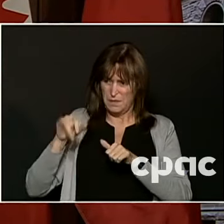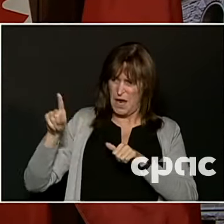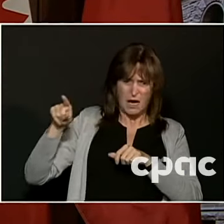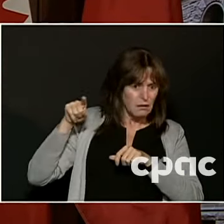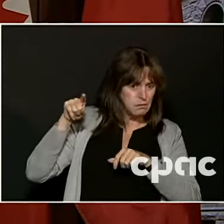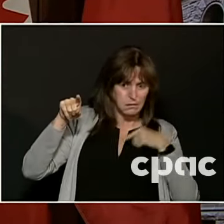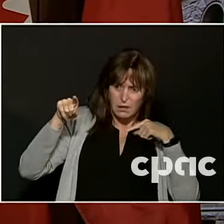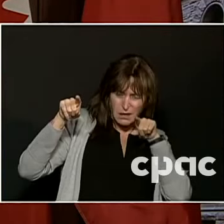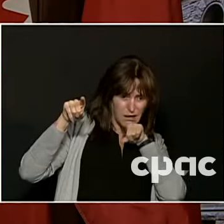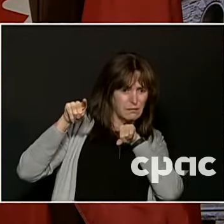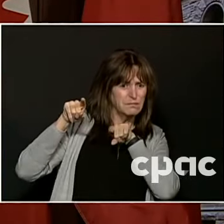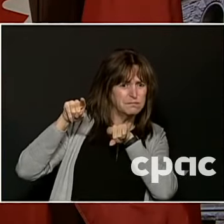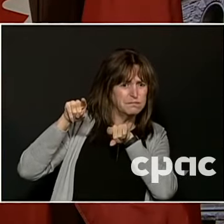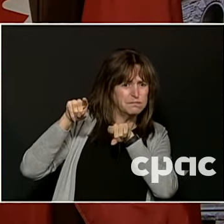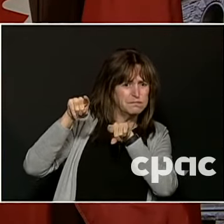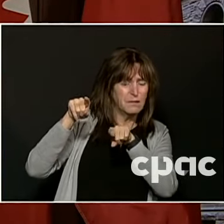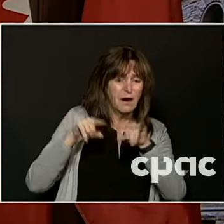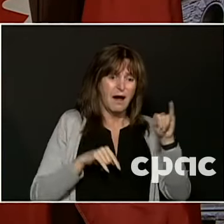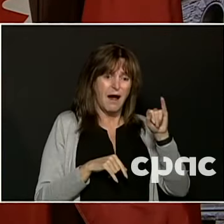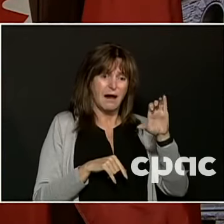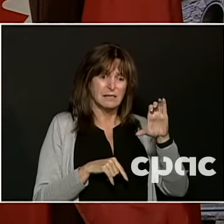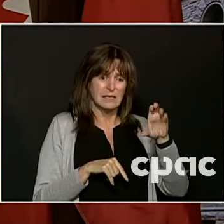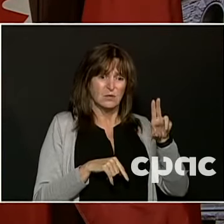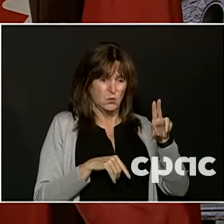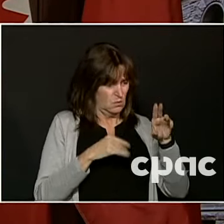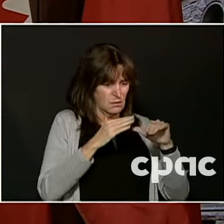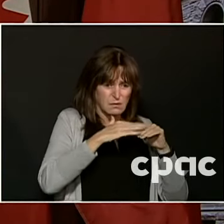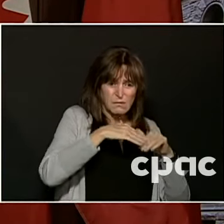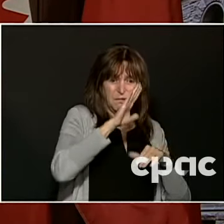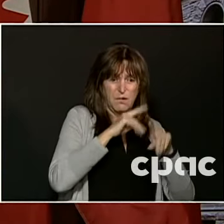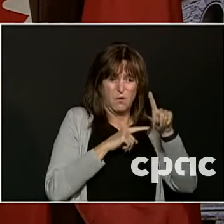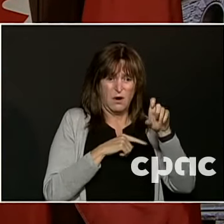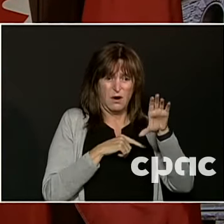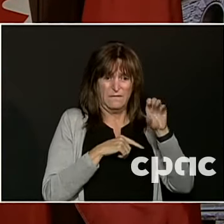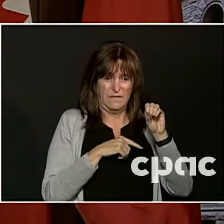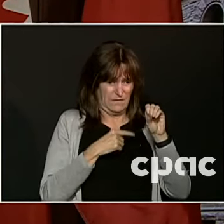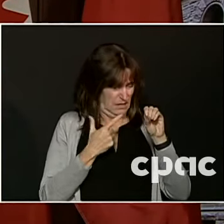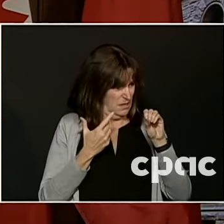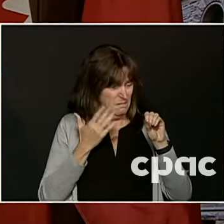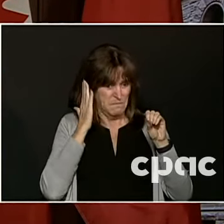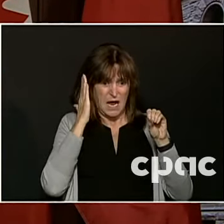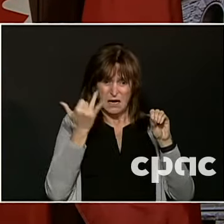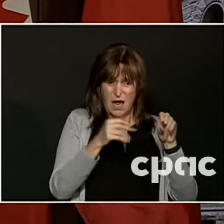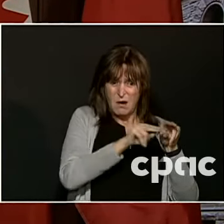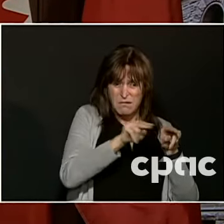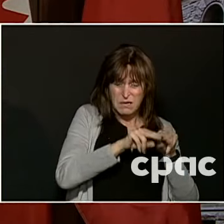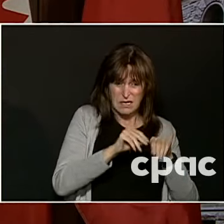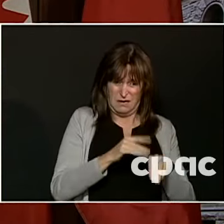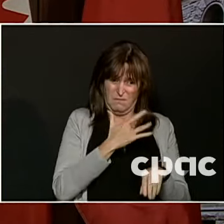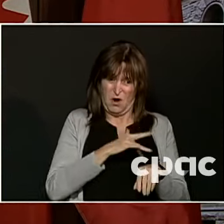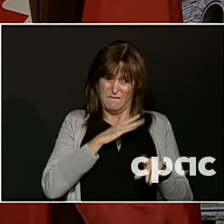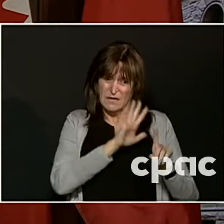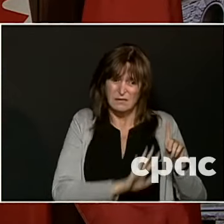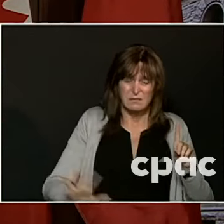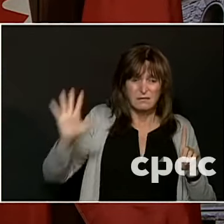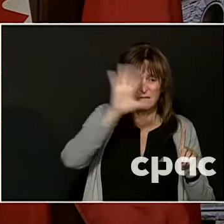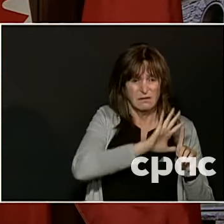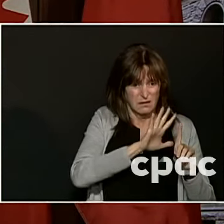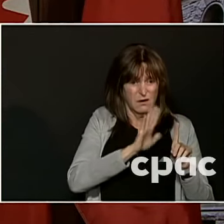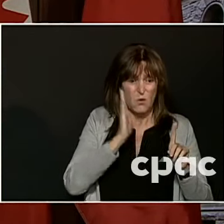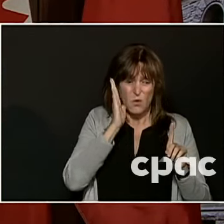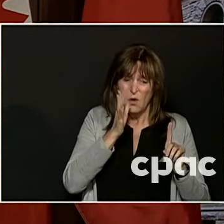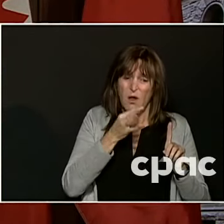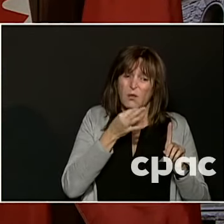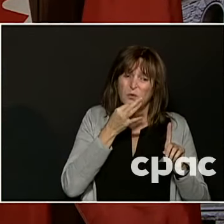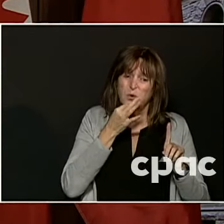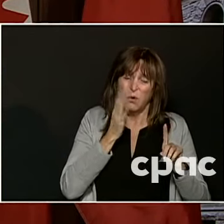exceed 150 beds across the province. This threshold of 150 beds is an important threshold because it's that point at